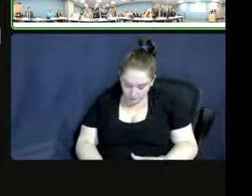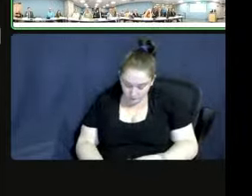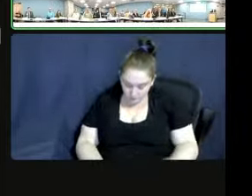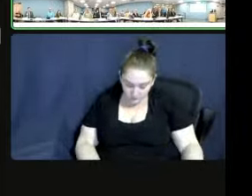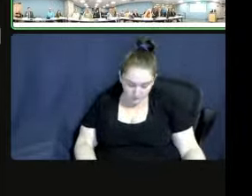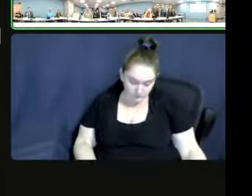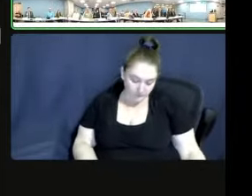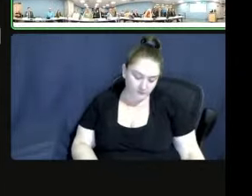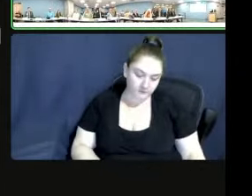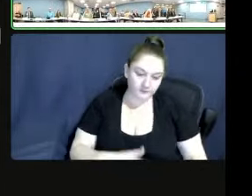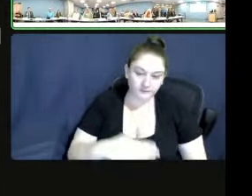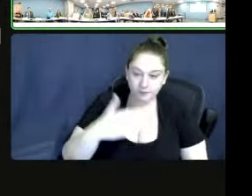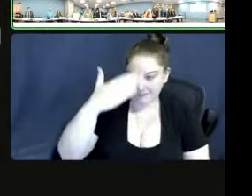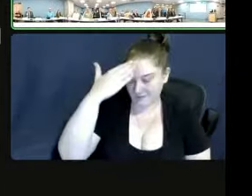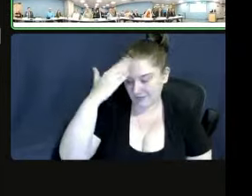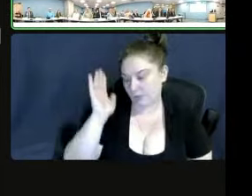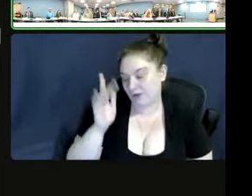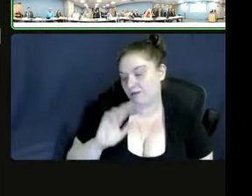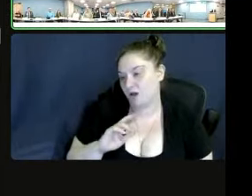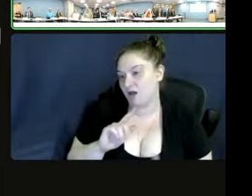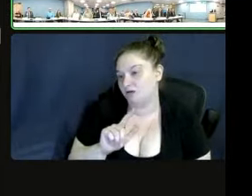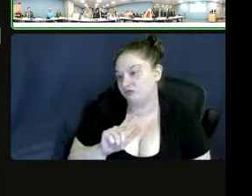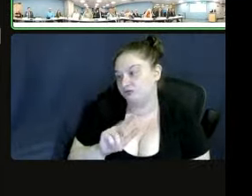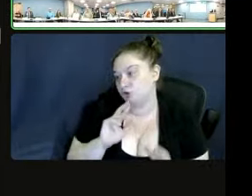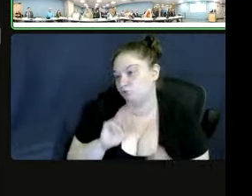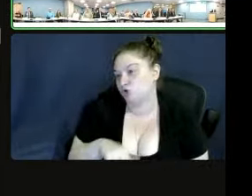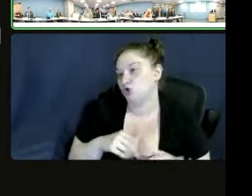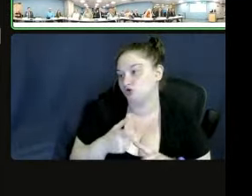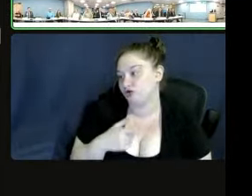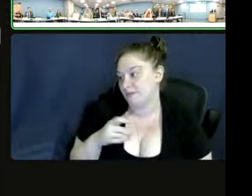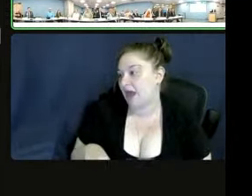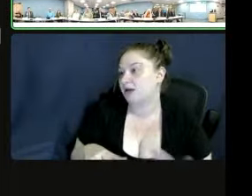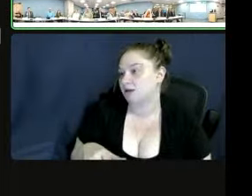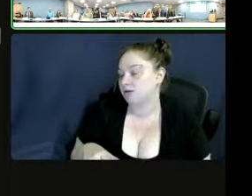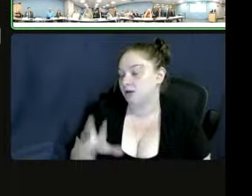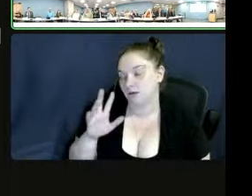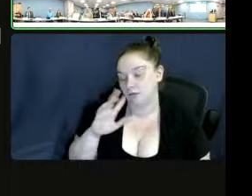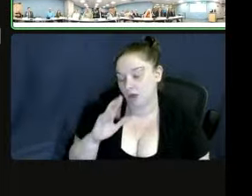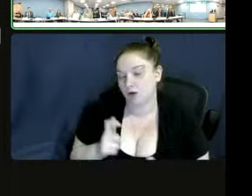I know that there are consequences for that as well that are far reaching.